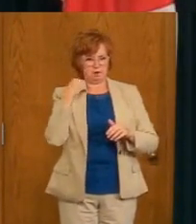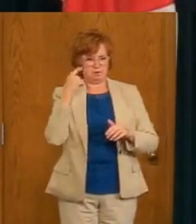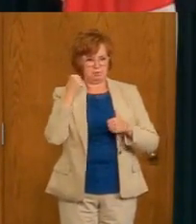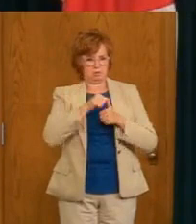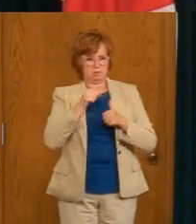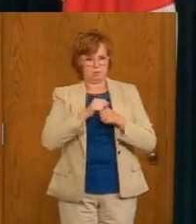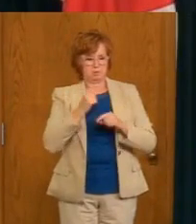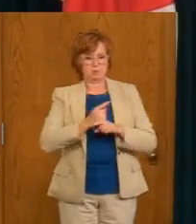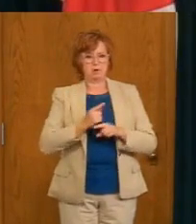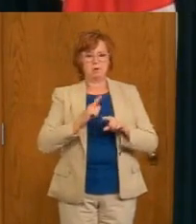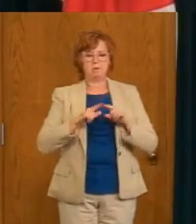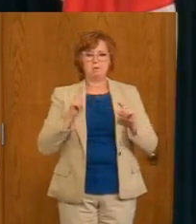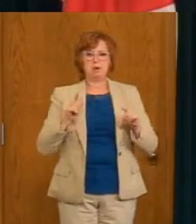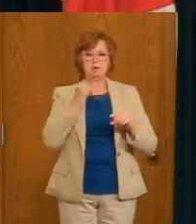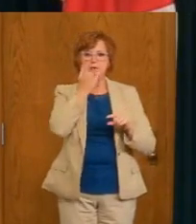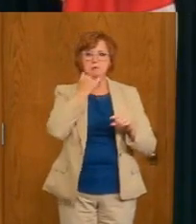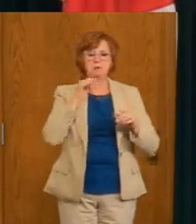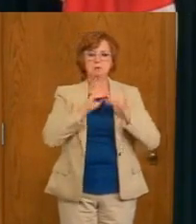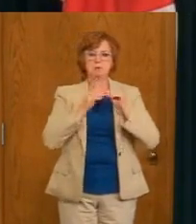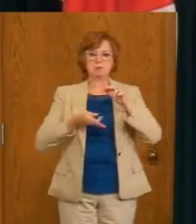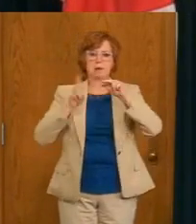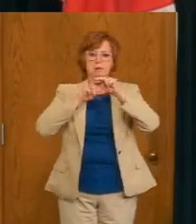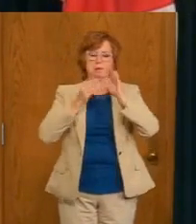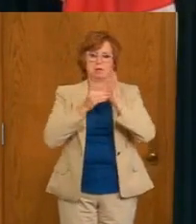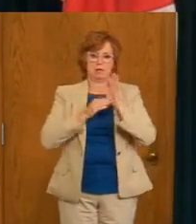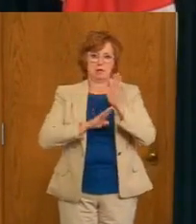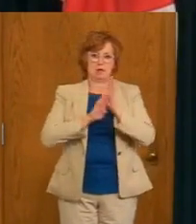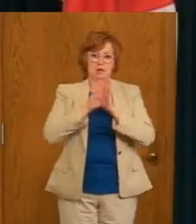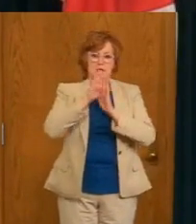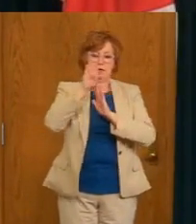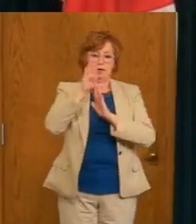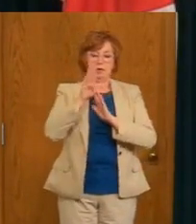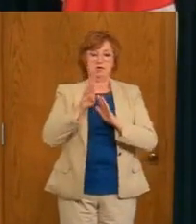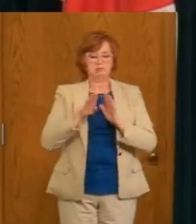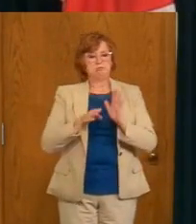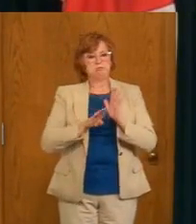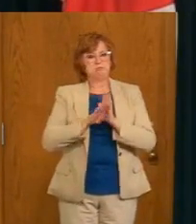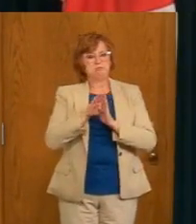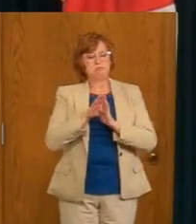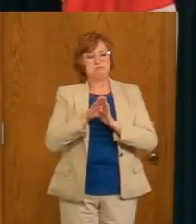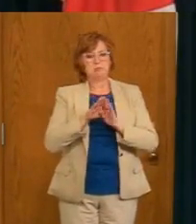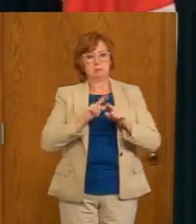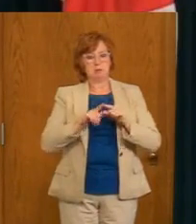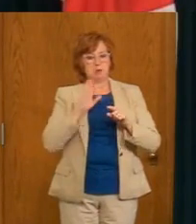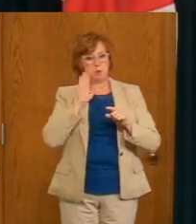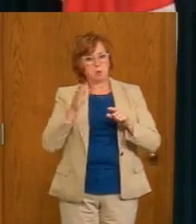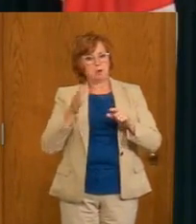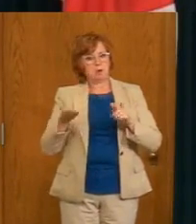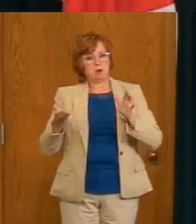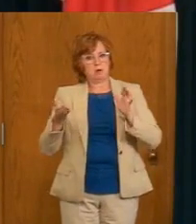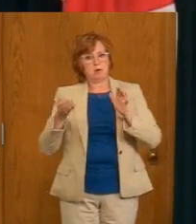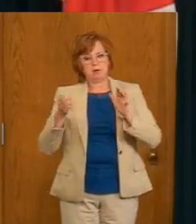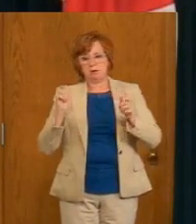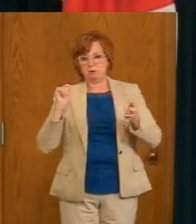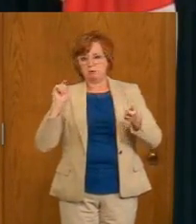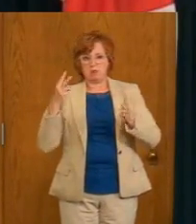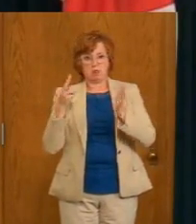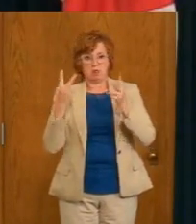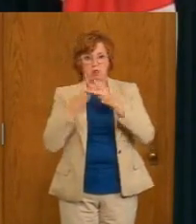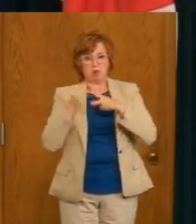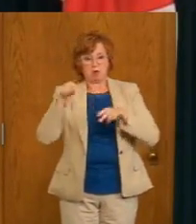cases due to no known exposure means that it will still transmit at a low level and continue to transmit for months or years.